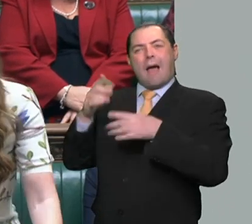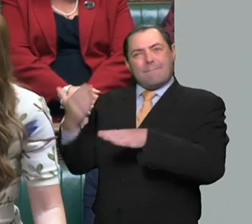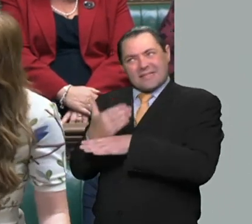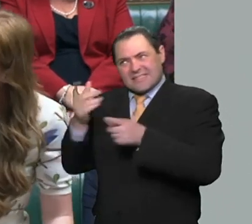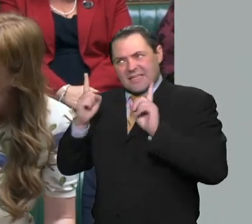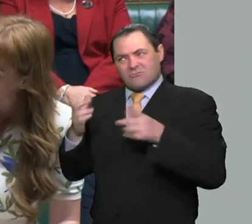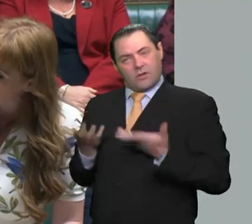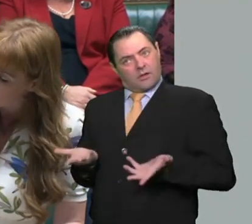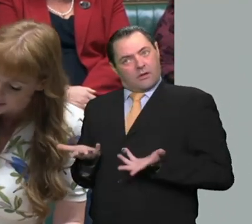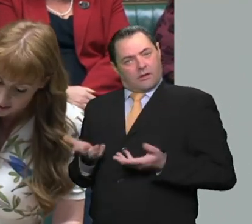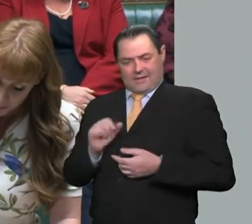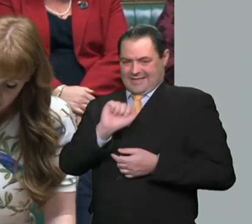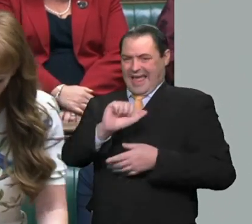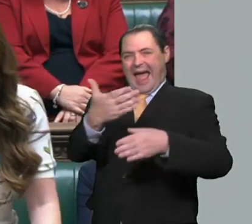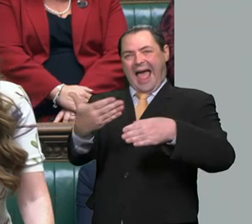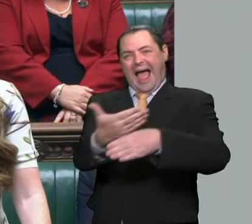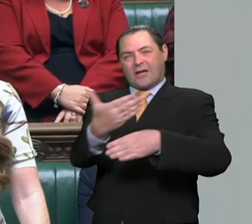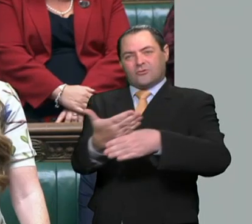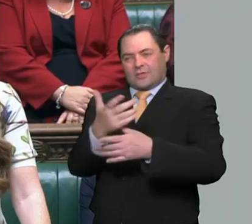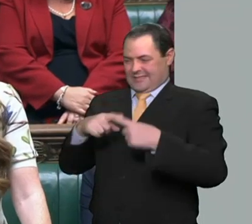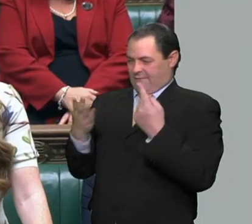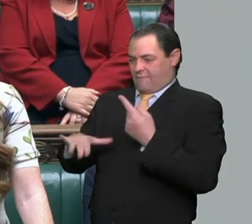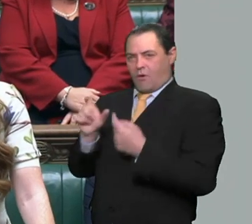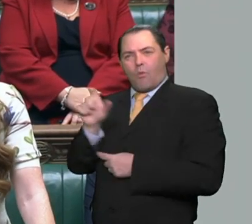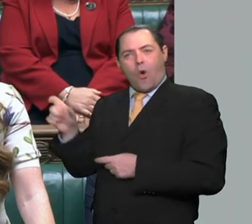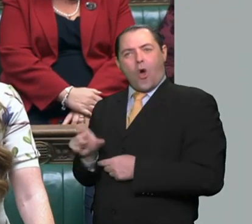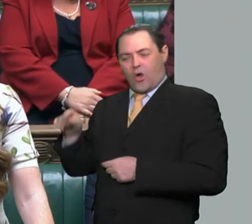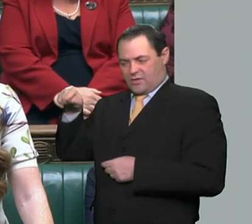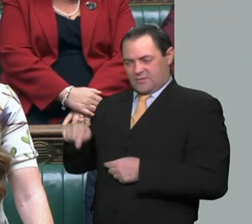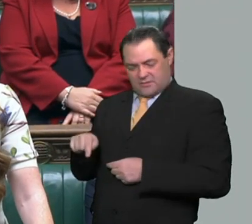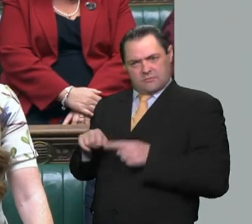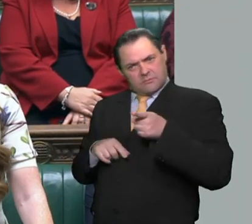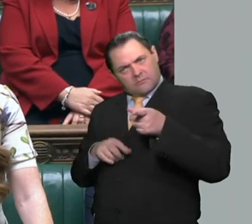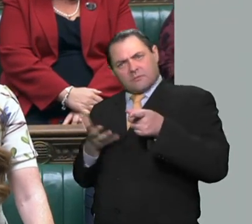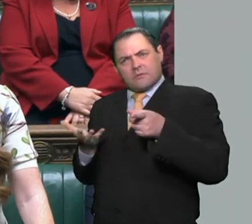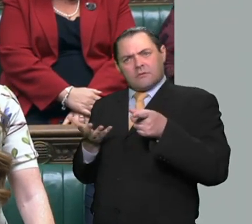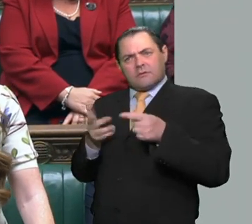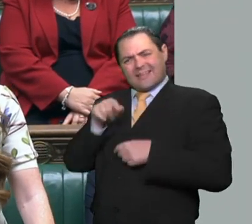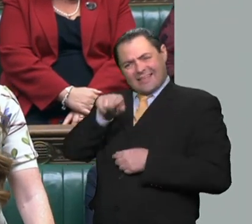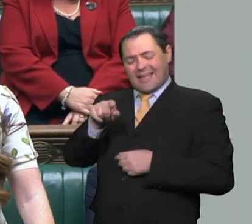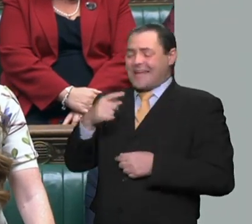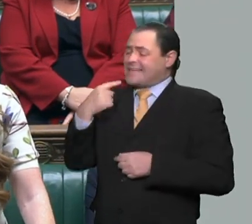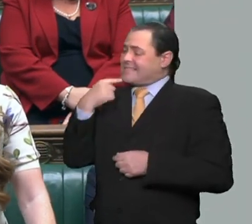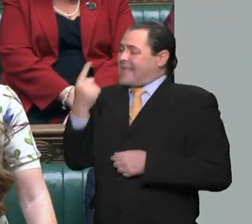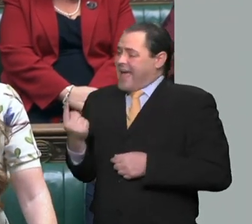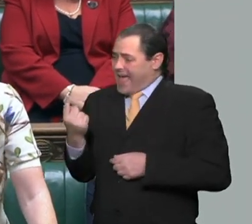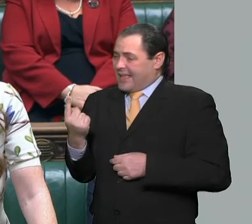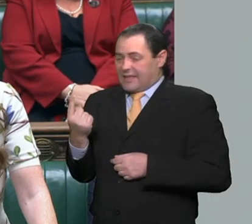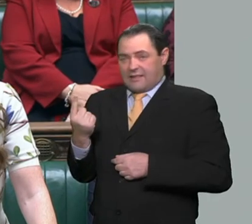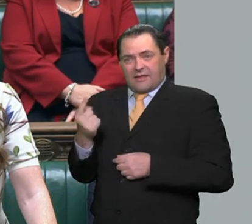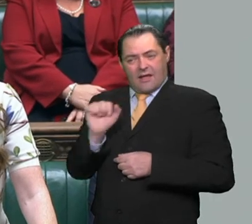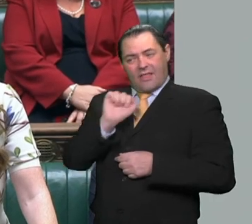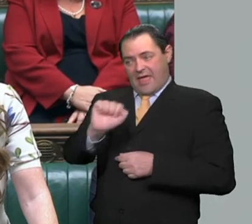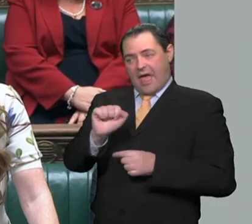Secretary. And his actions, Mr. Speaker, speak even louder than those words, because whatever they say, their